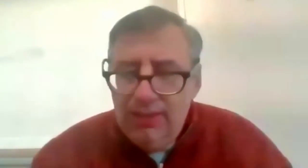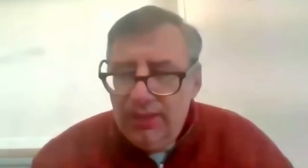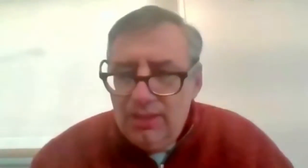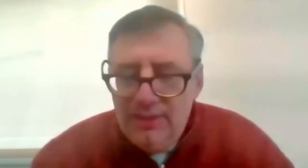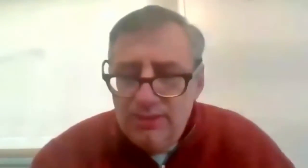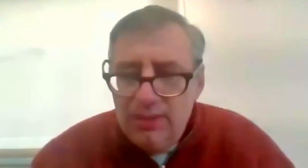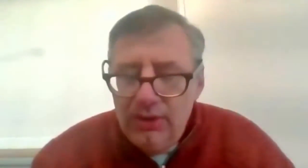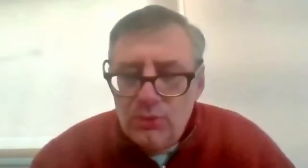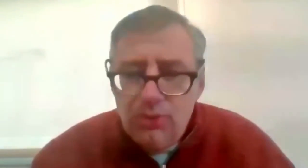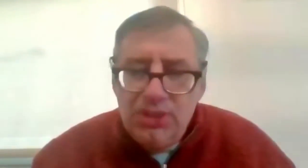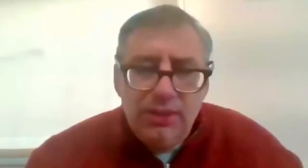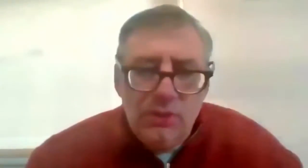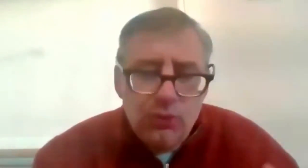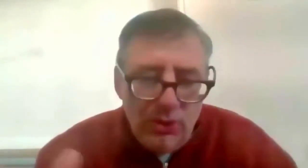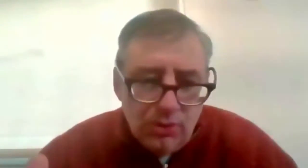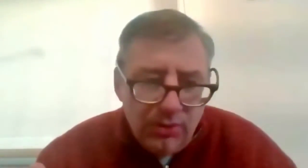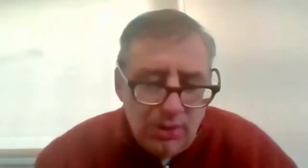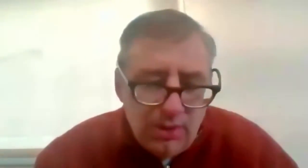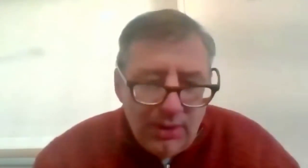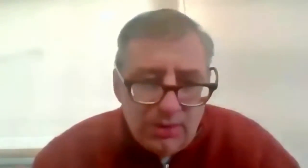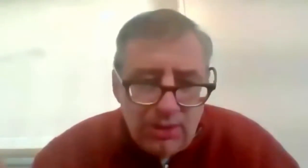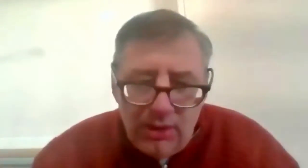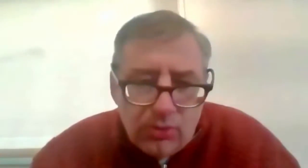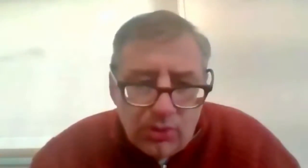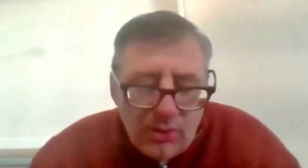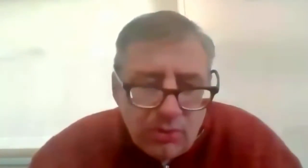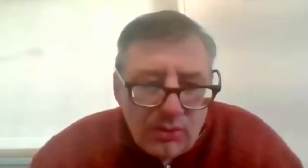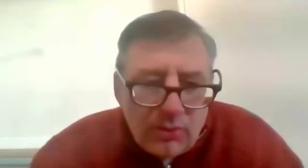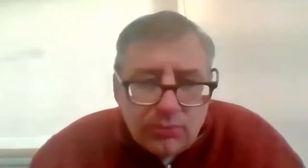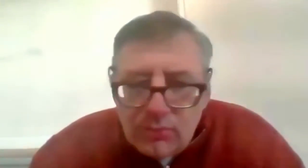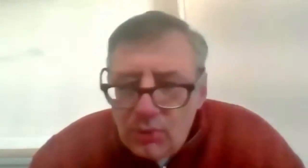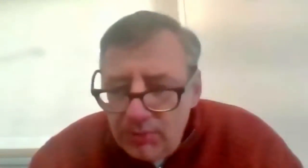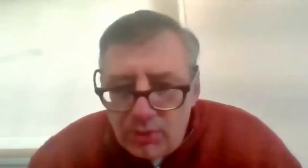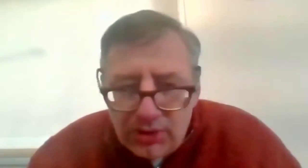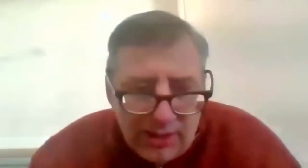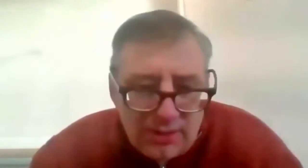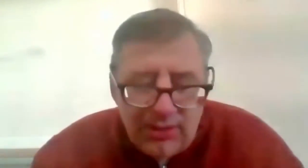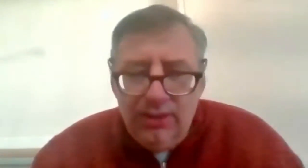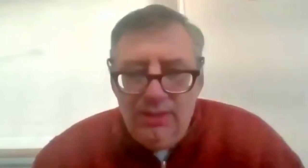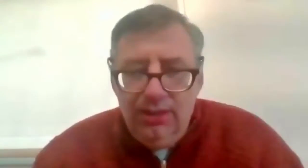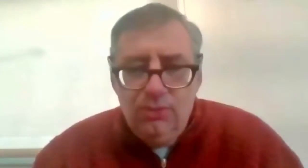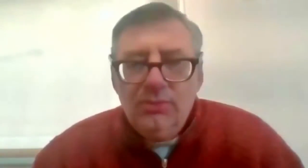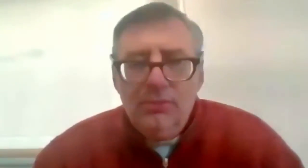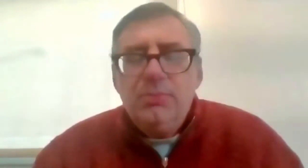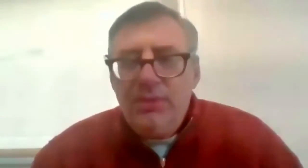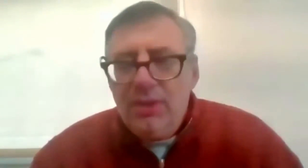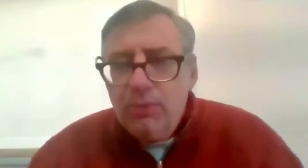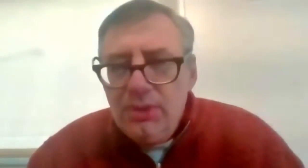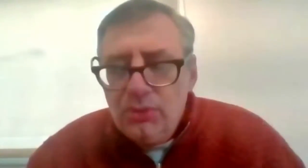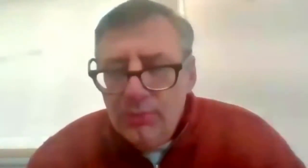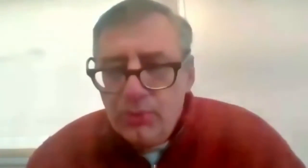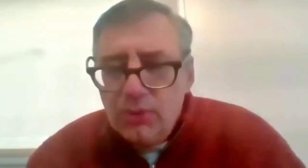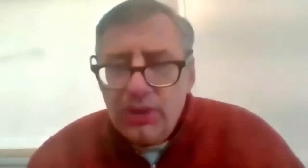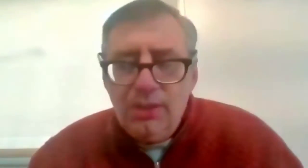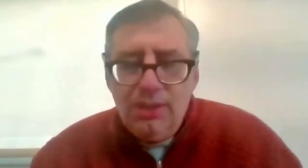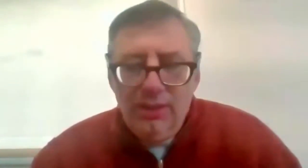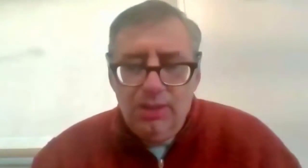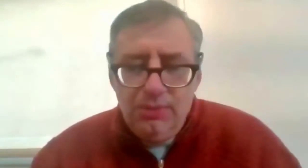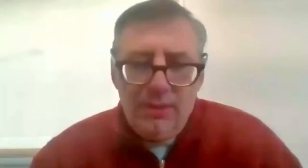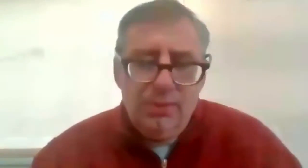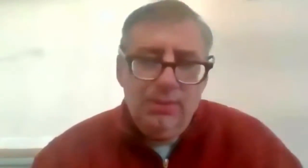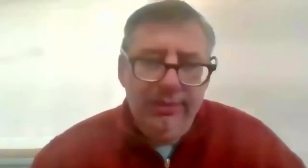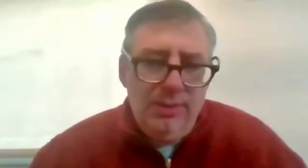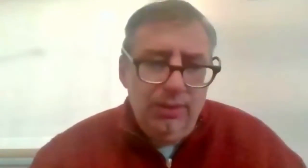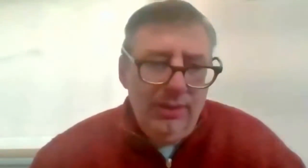Quiroz stemmed from that institution. This institution has a really important role on